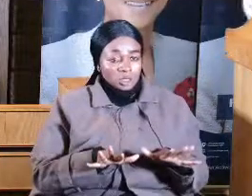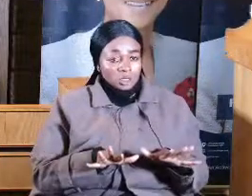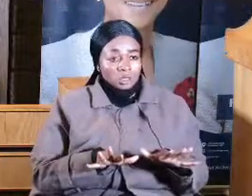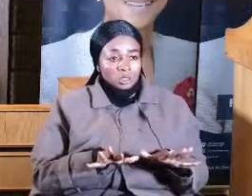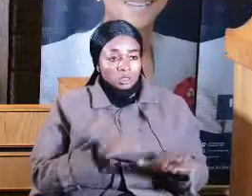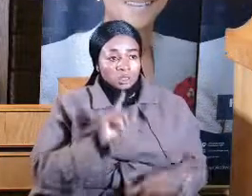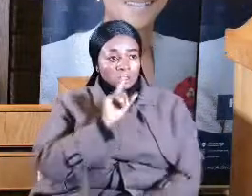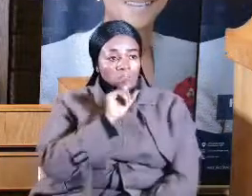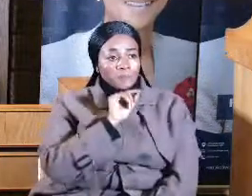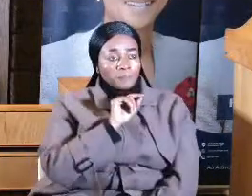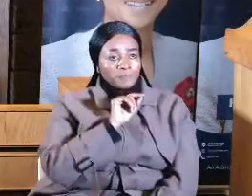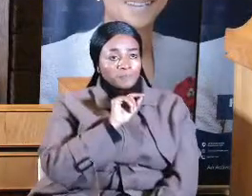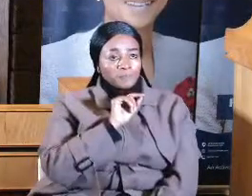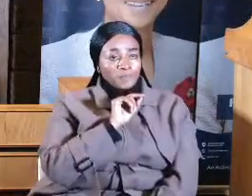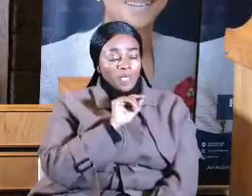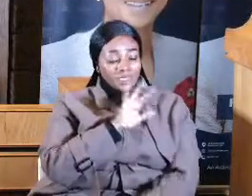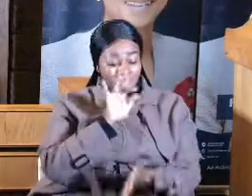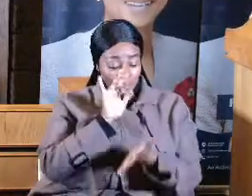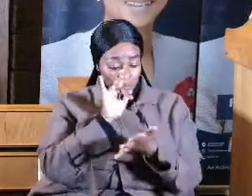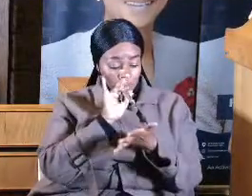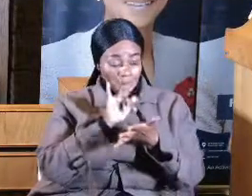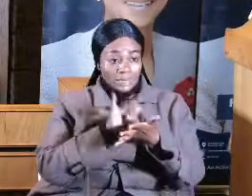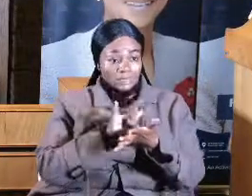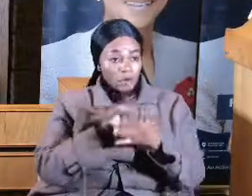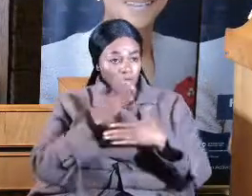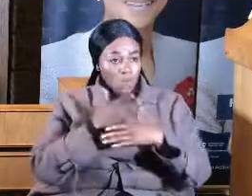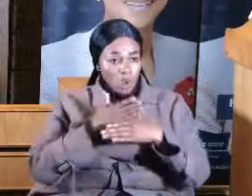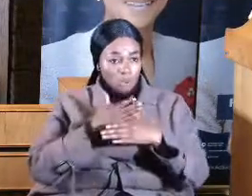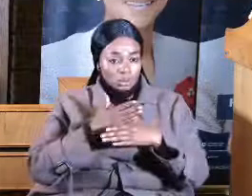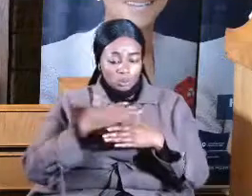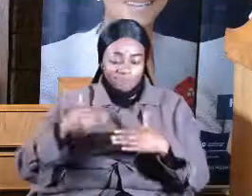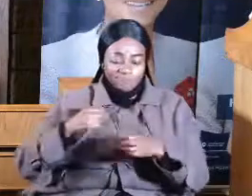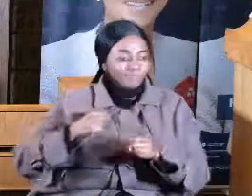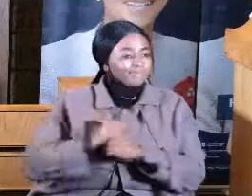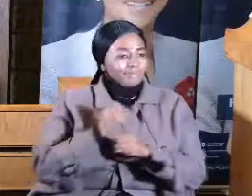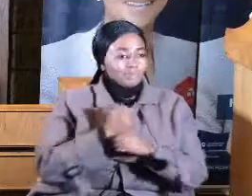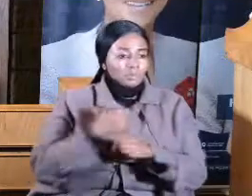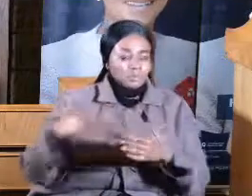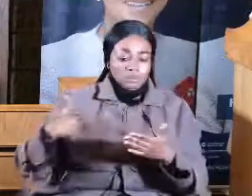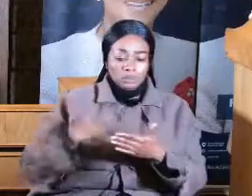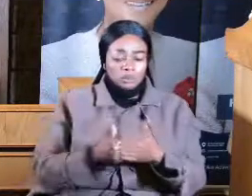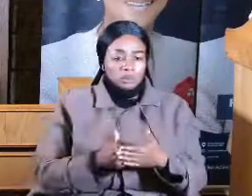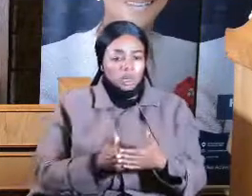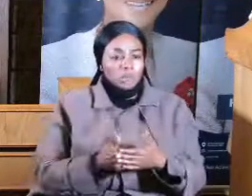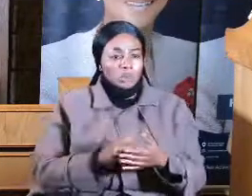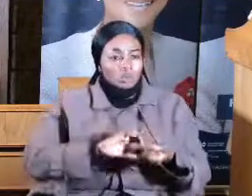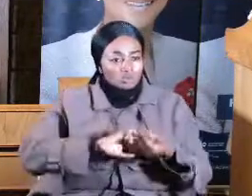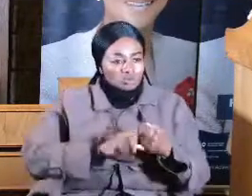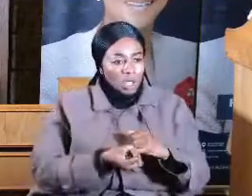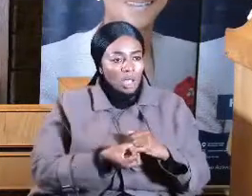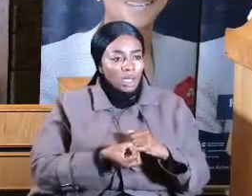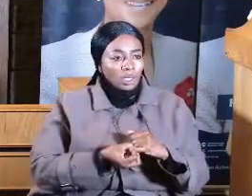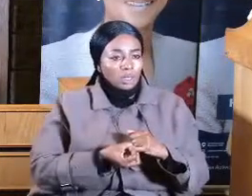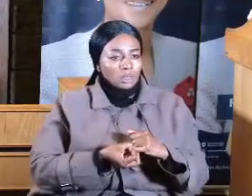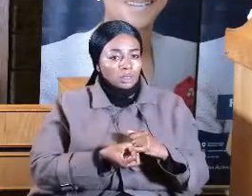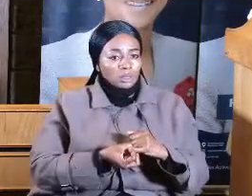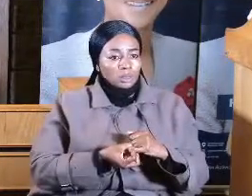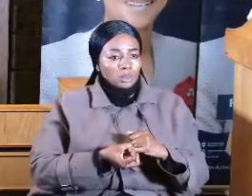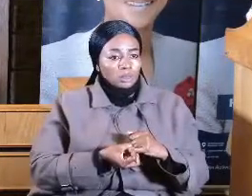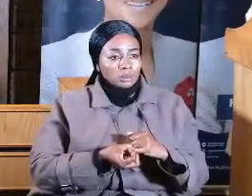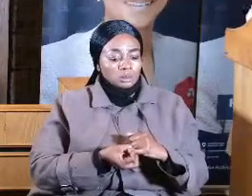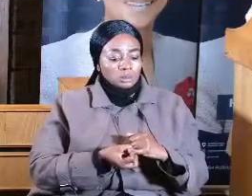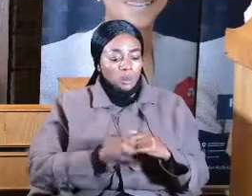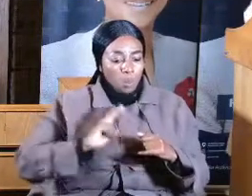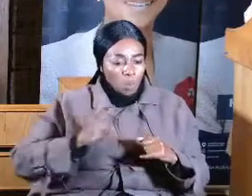the center of all the work we do, we are seeking means and ways of ensuring that women are